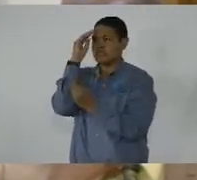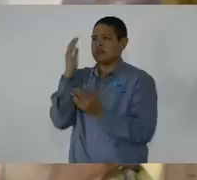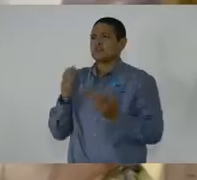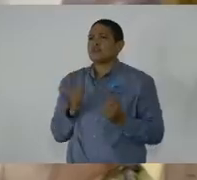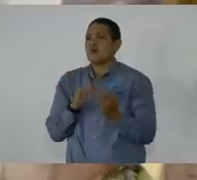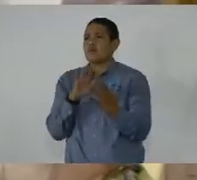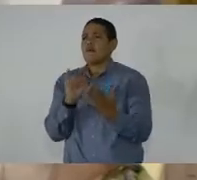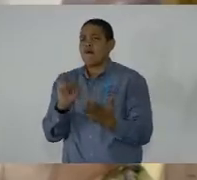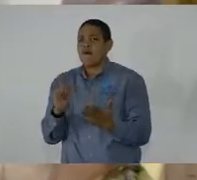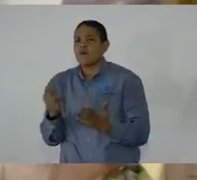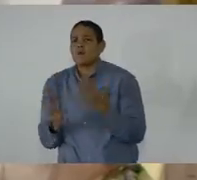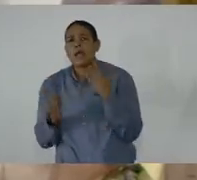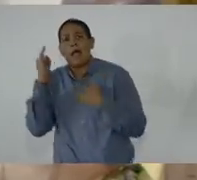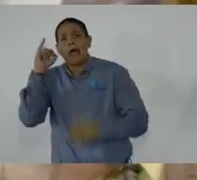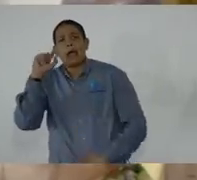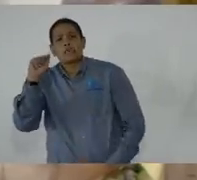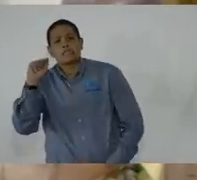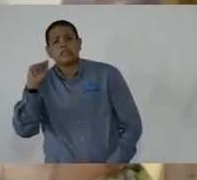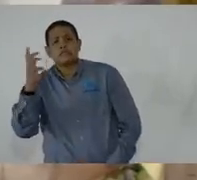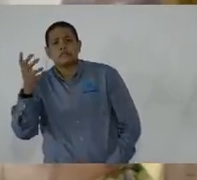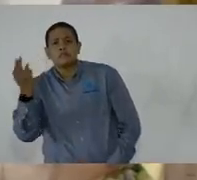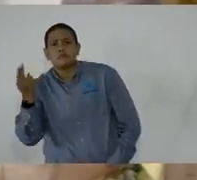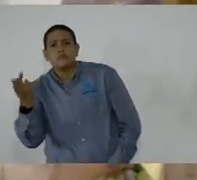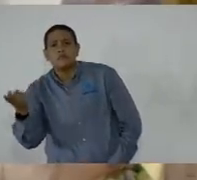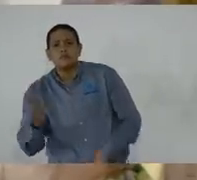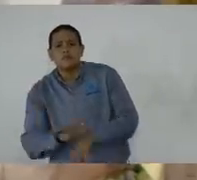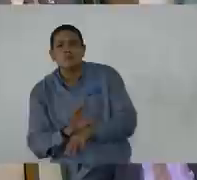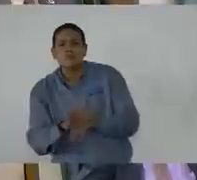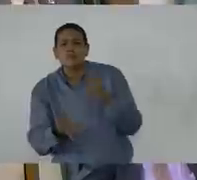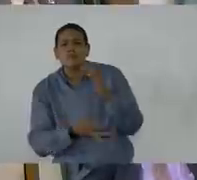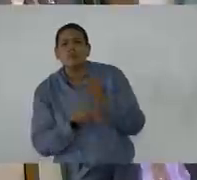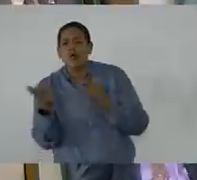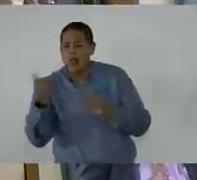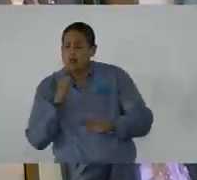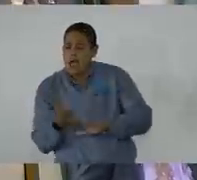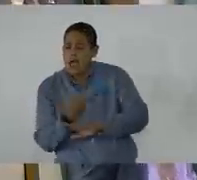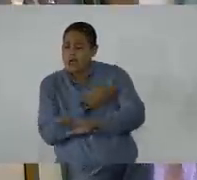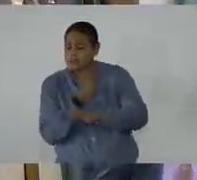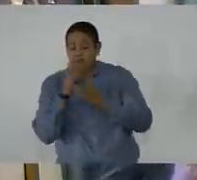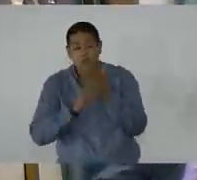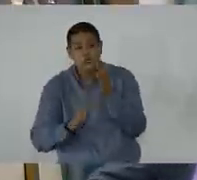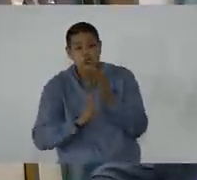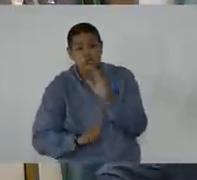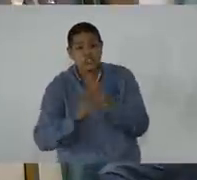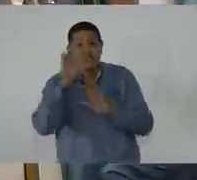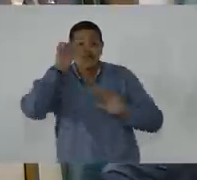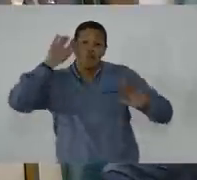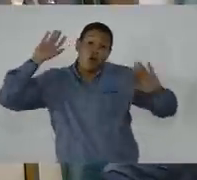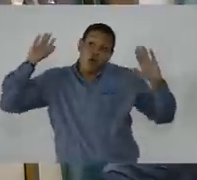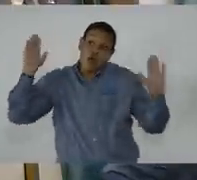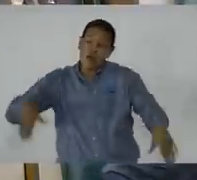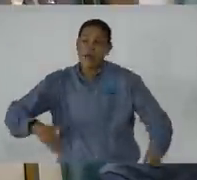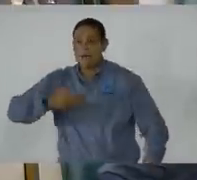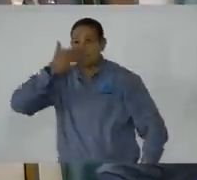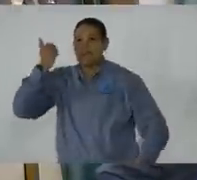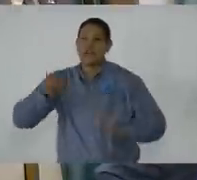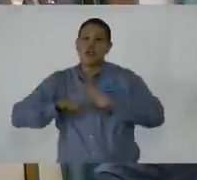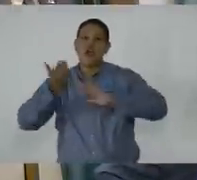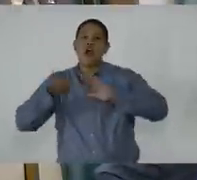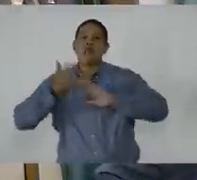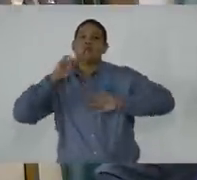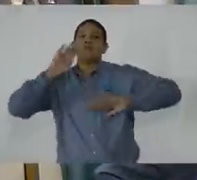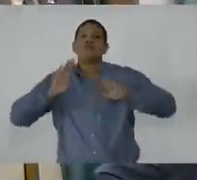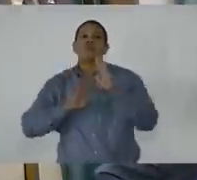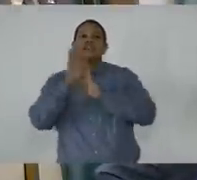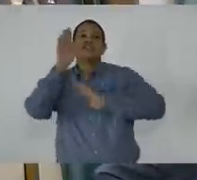and technology, and advancing research and development towards better operations to develop and